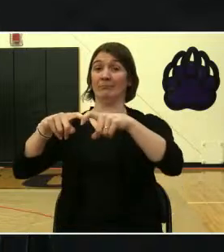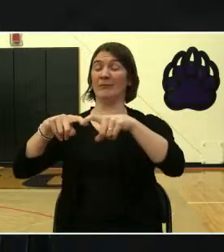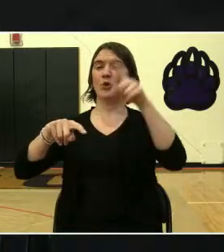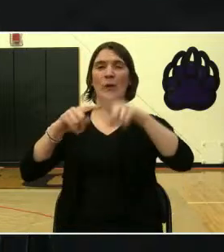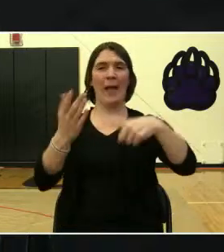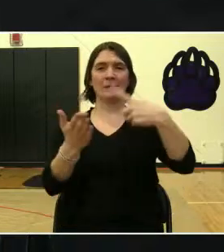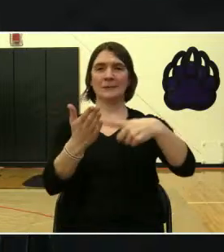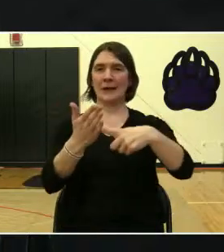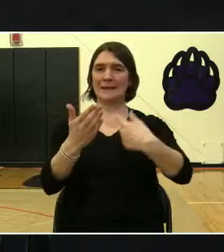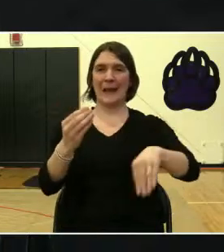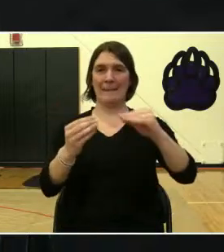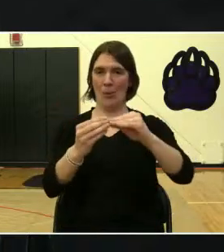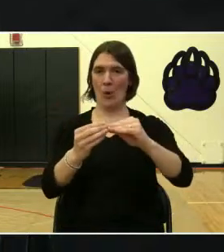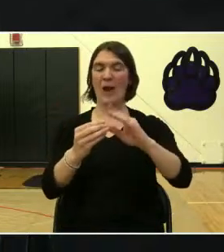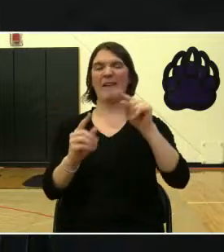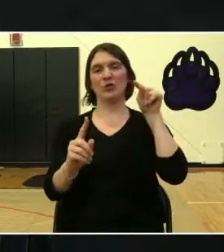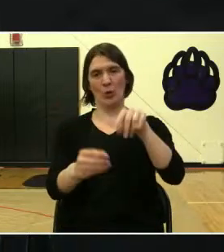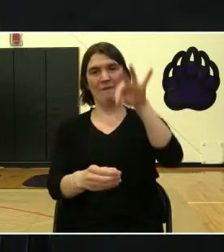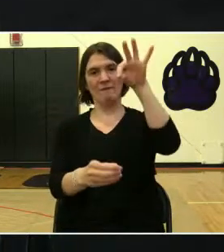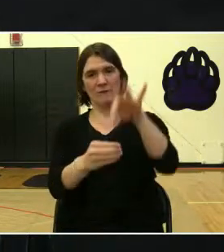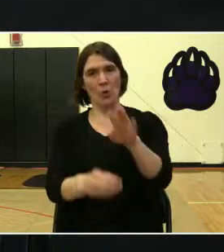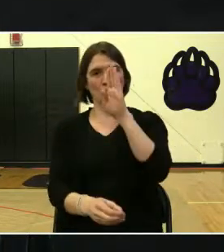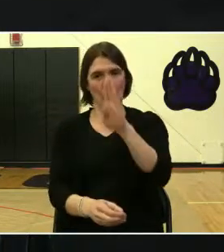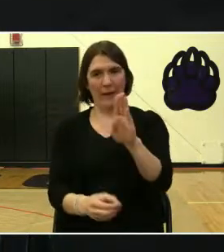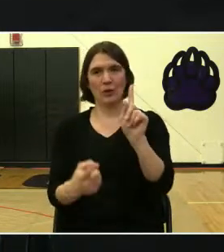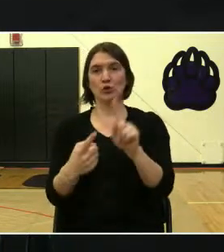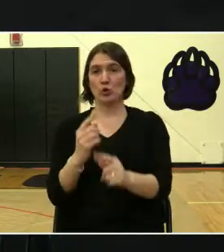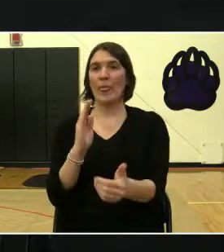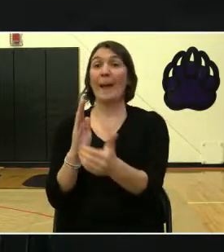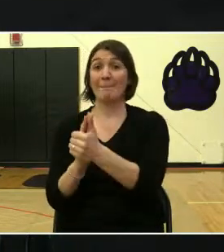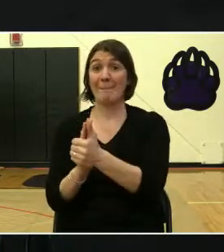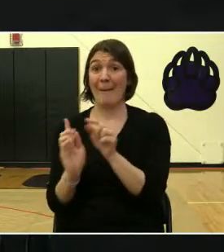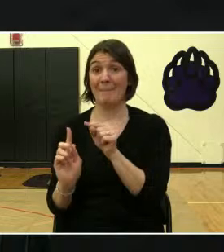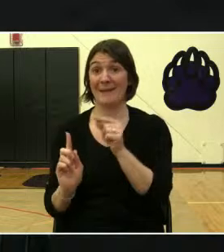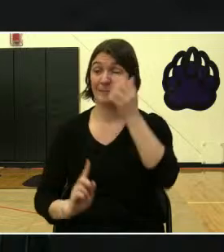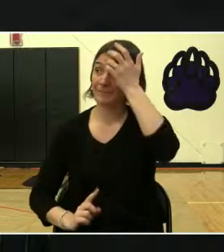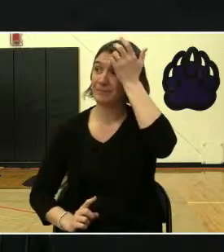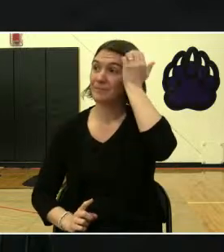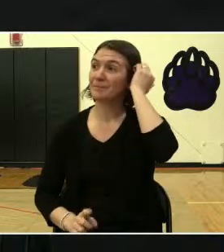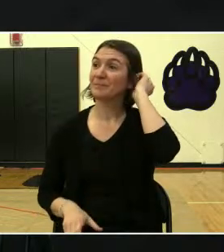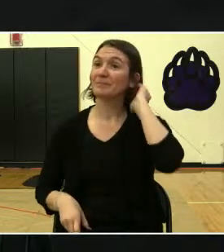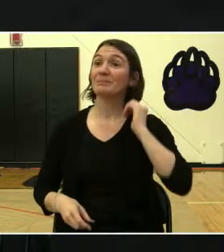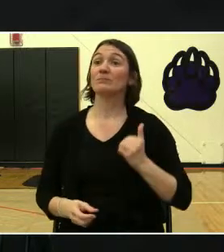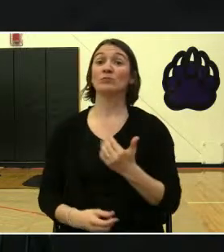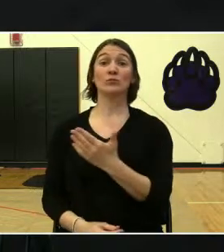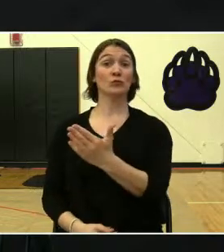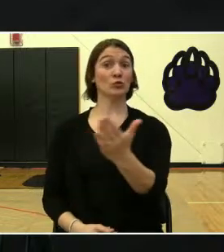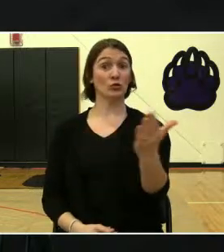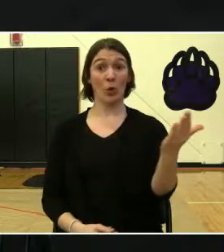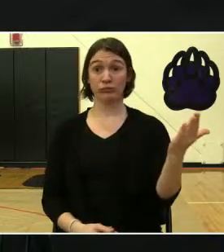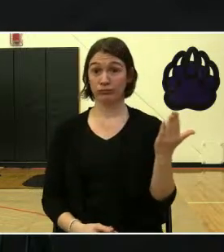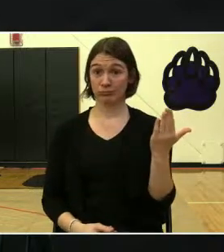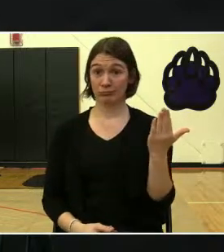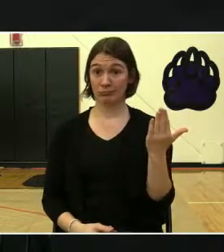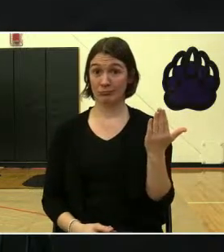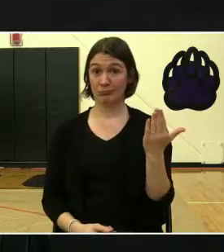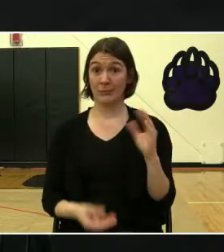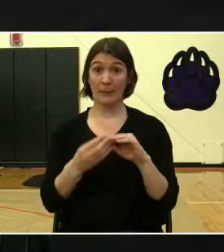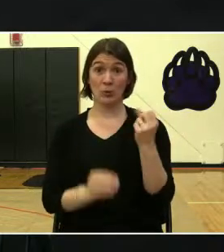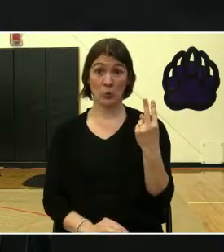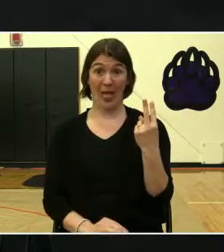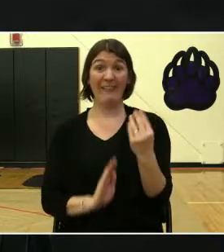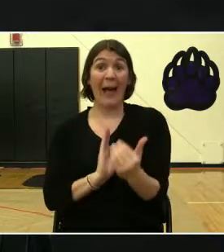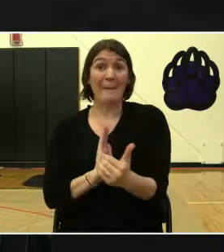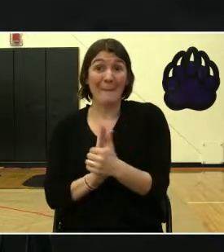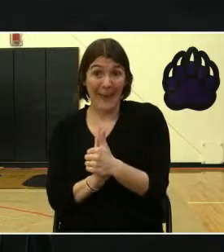article 12 um so now the question before um the body is whether